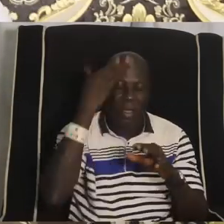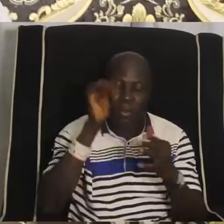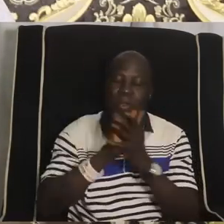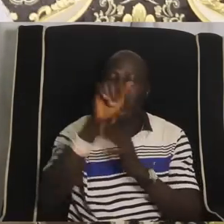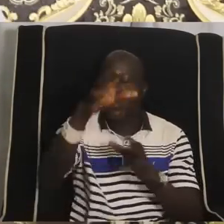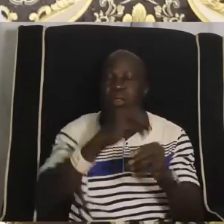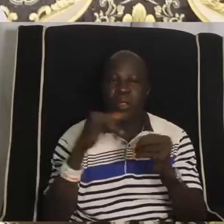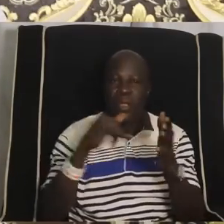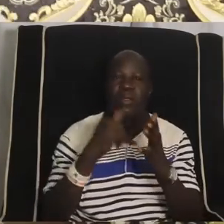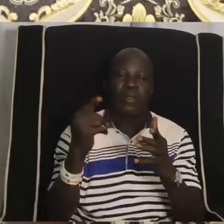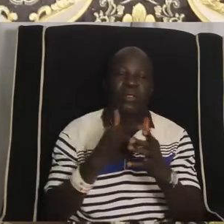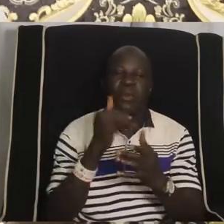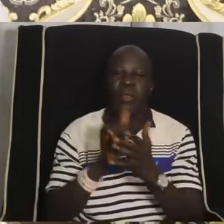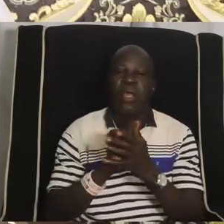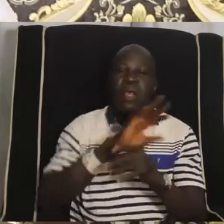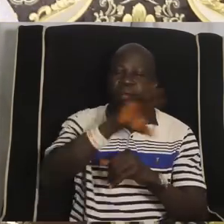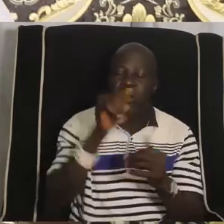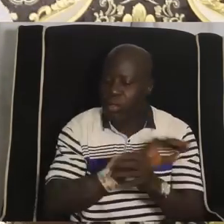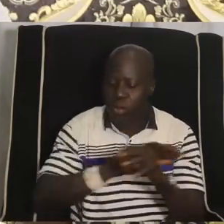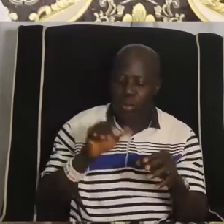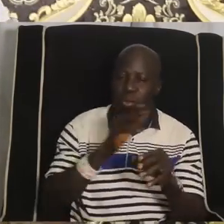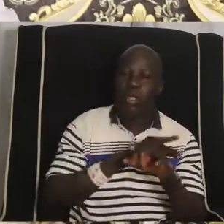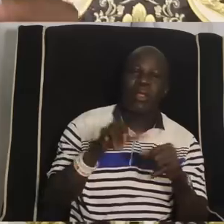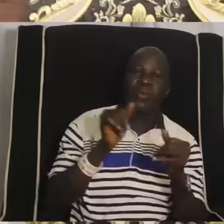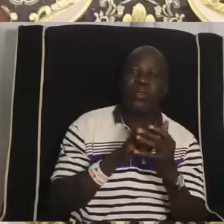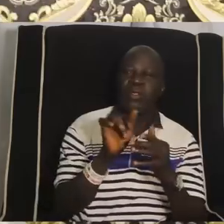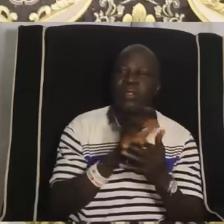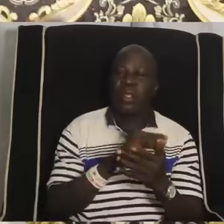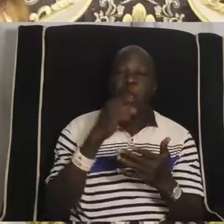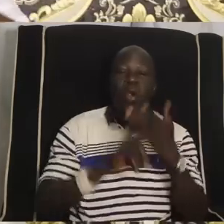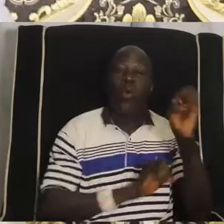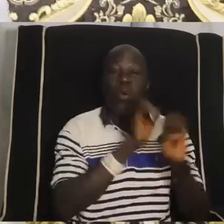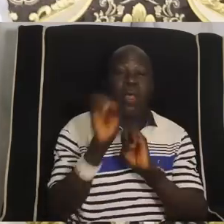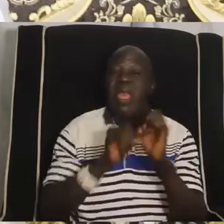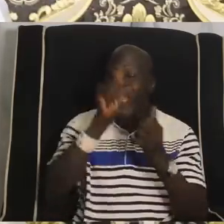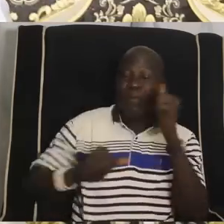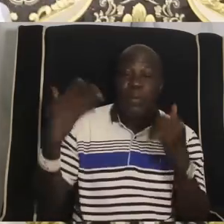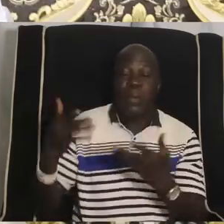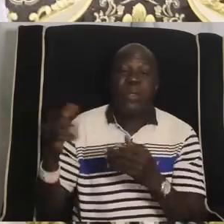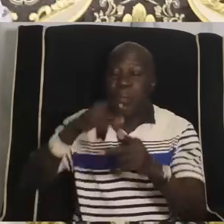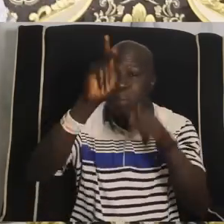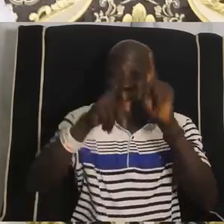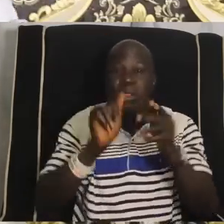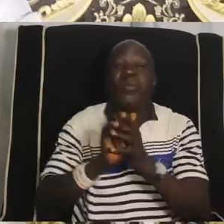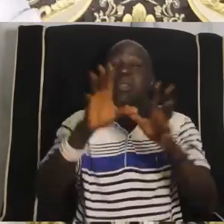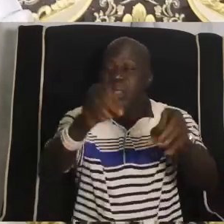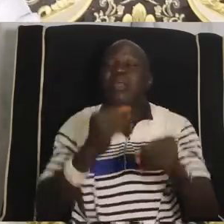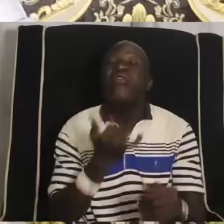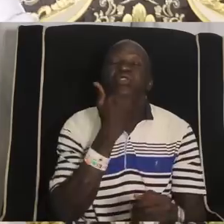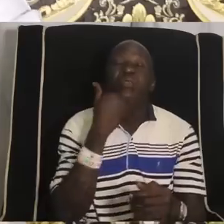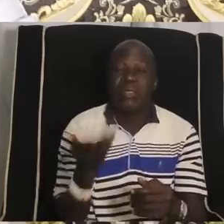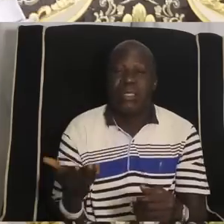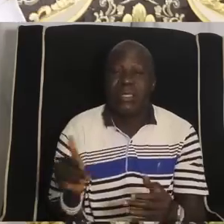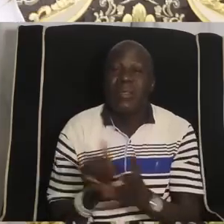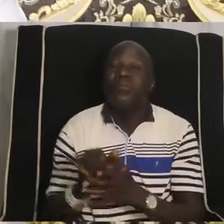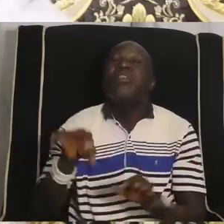want to take the tablet. You want to say it's forbidden thing. Oh, Lord, what is there? A lot of people are taking the forbidden thing.